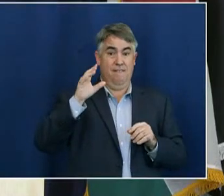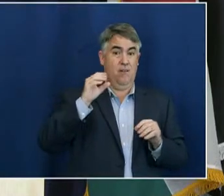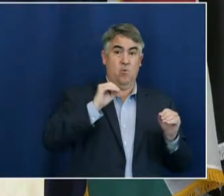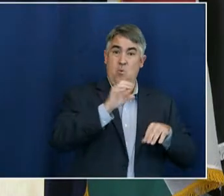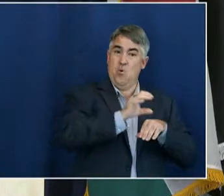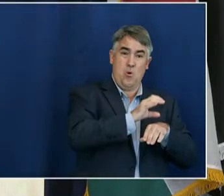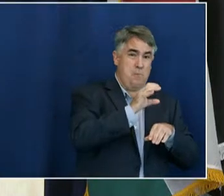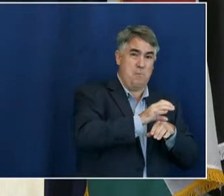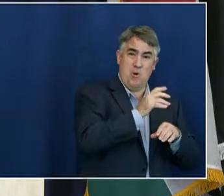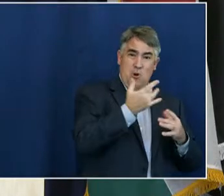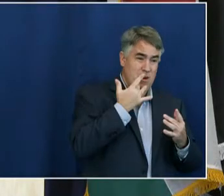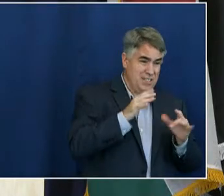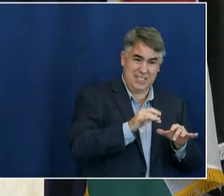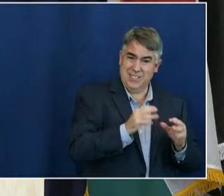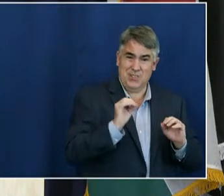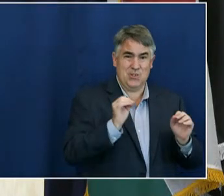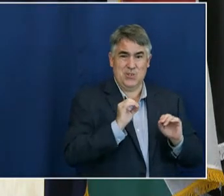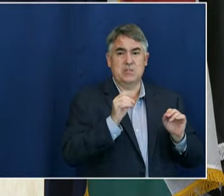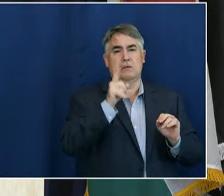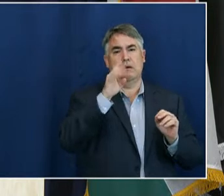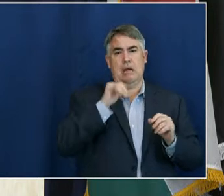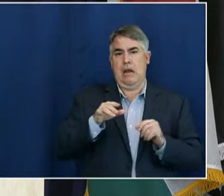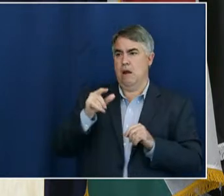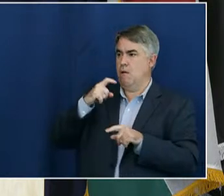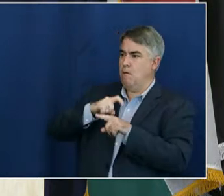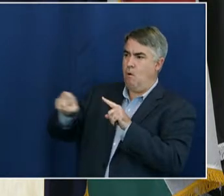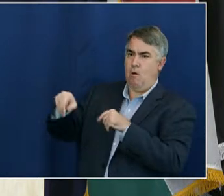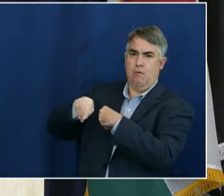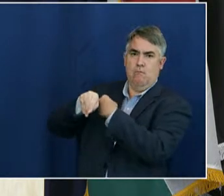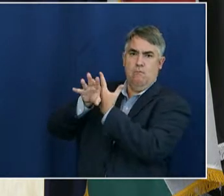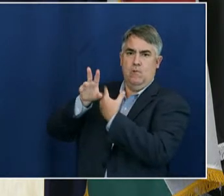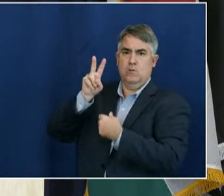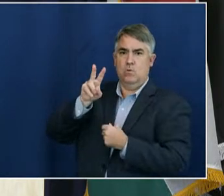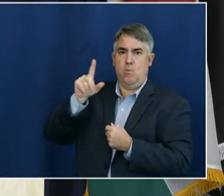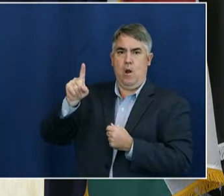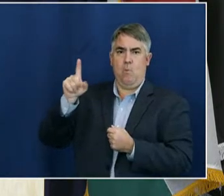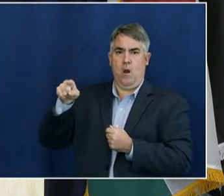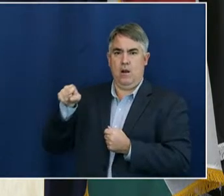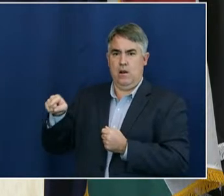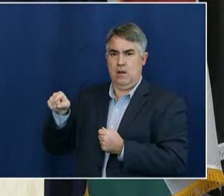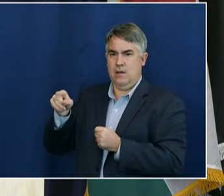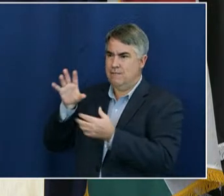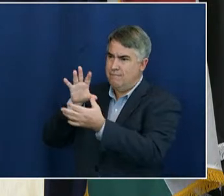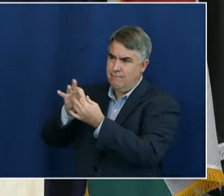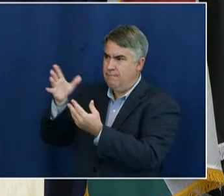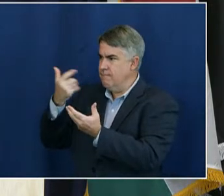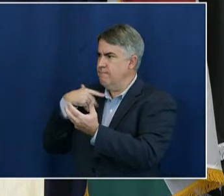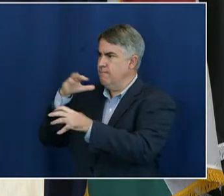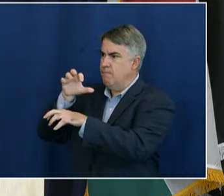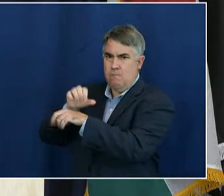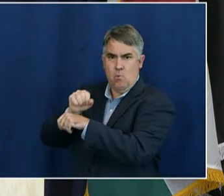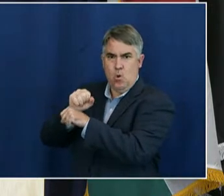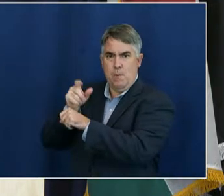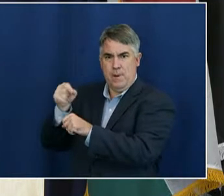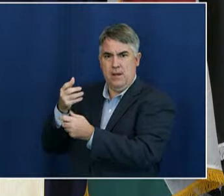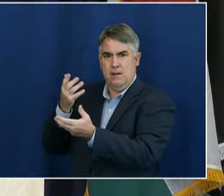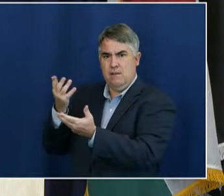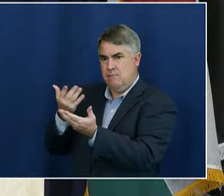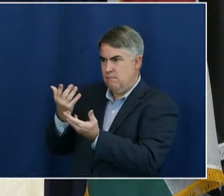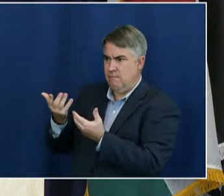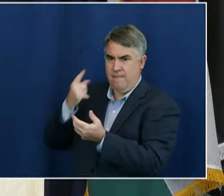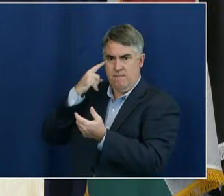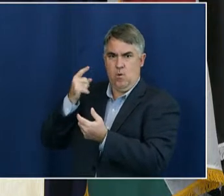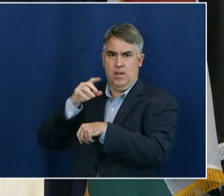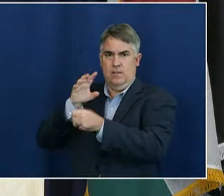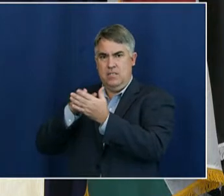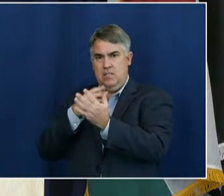Fletcher shared with you, please call 211 for help connecting with your healthcare provider or making a vaccination appointment at a county or San